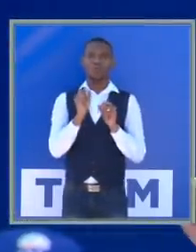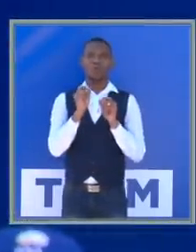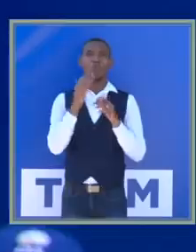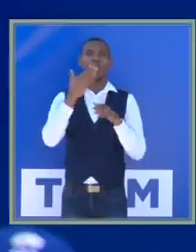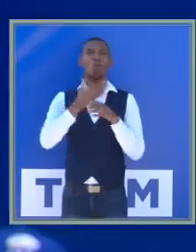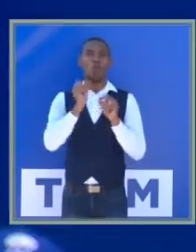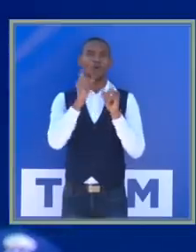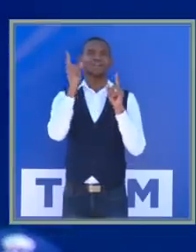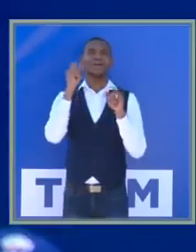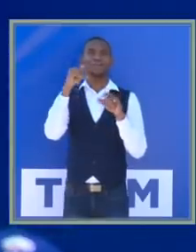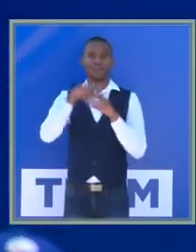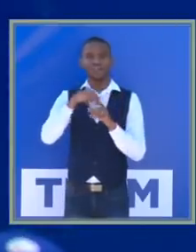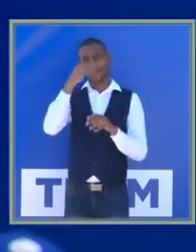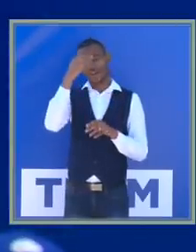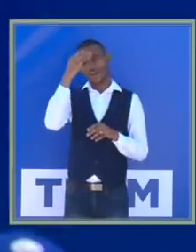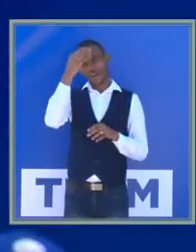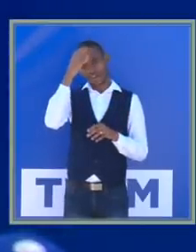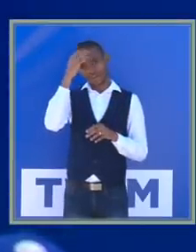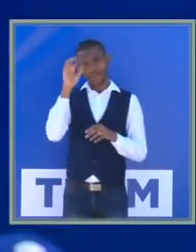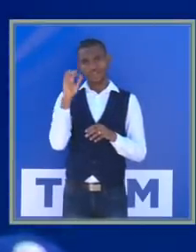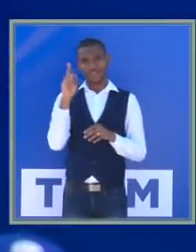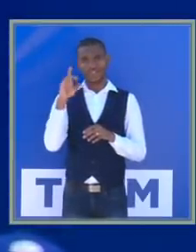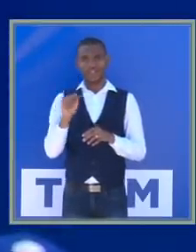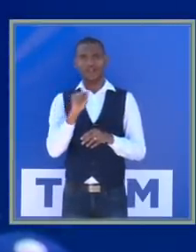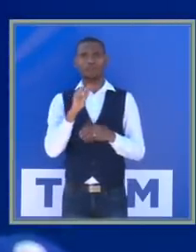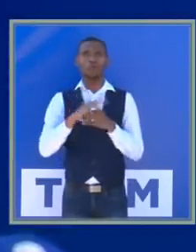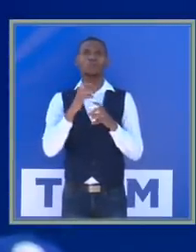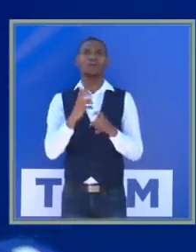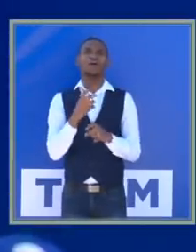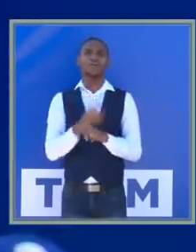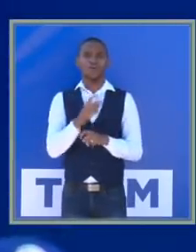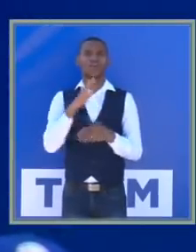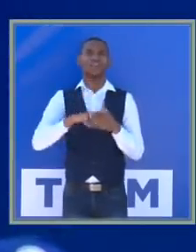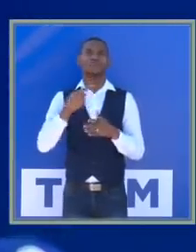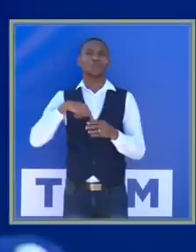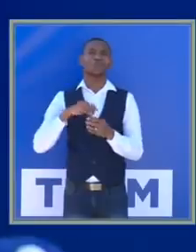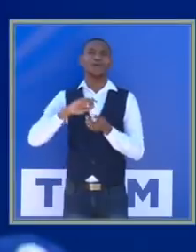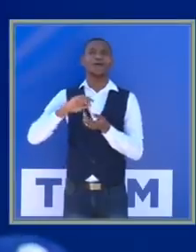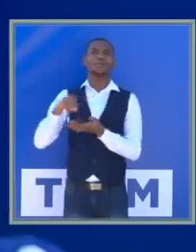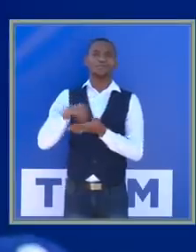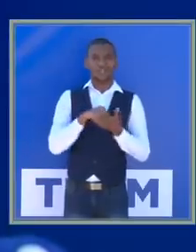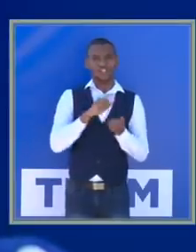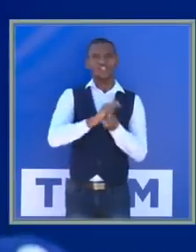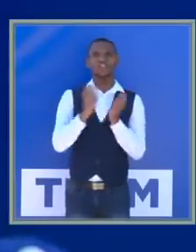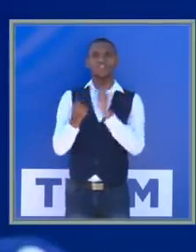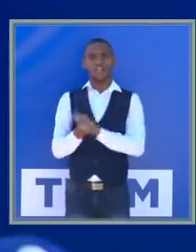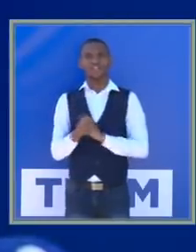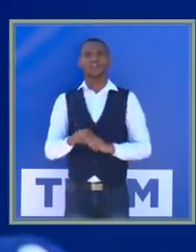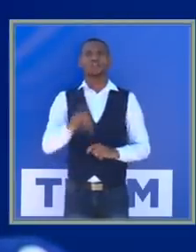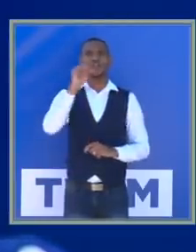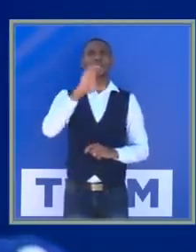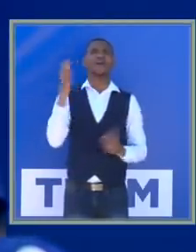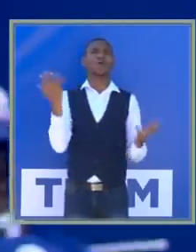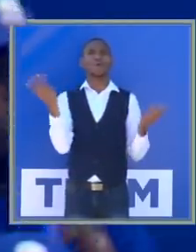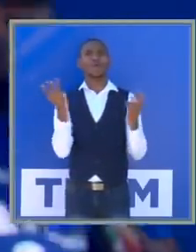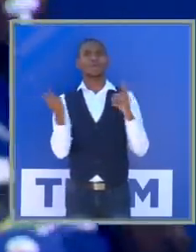is because of your hard work. You're the reason we're going to bring change to the North Cape. Vast immense one